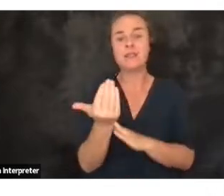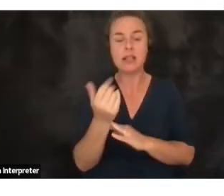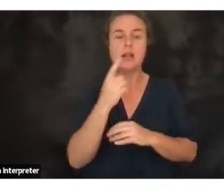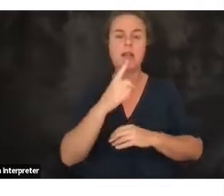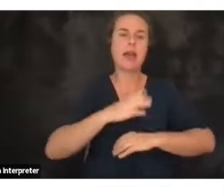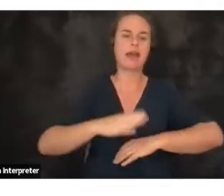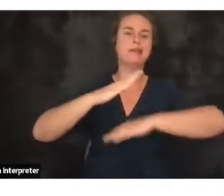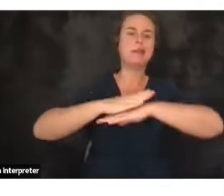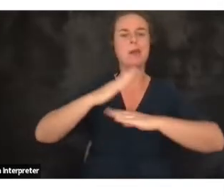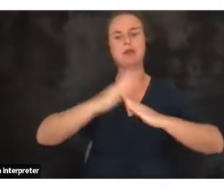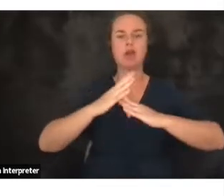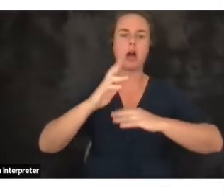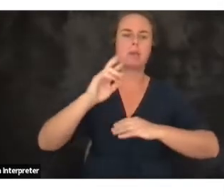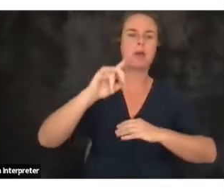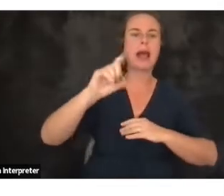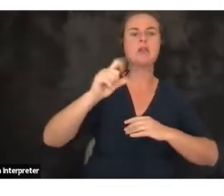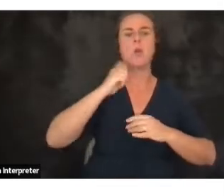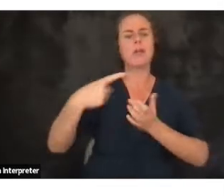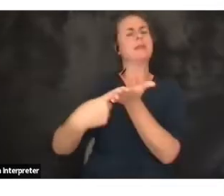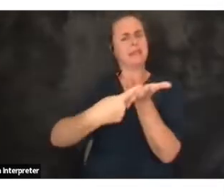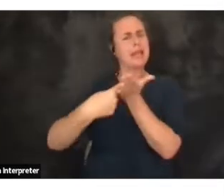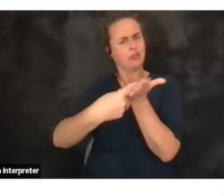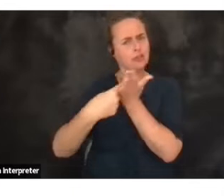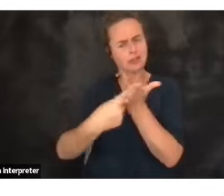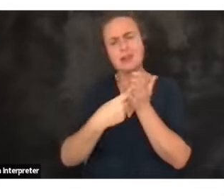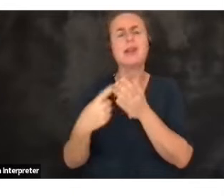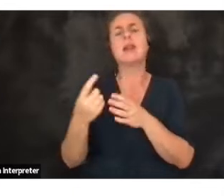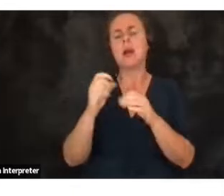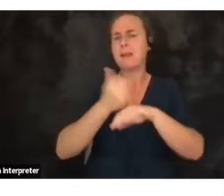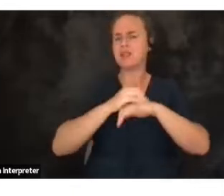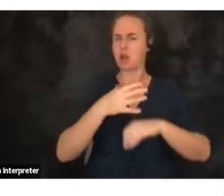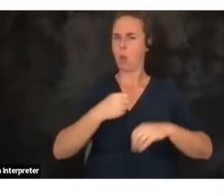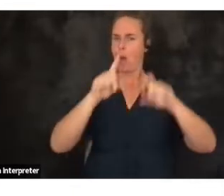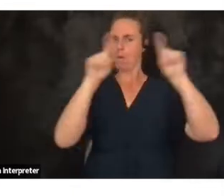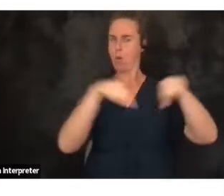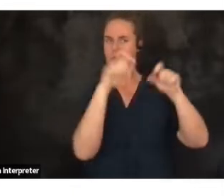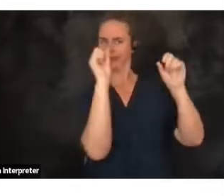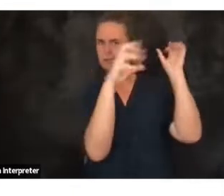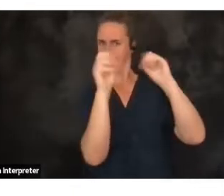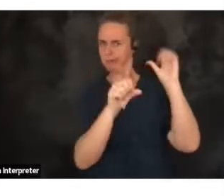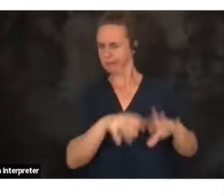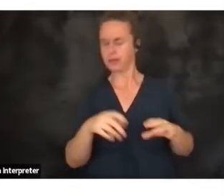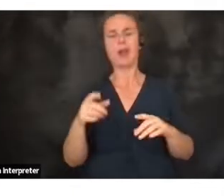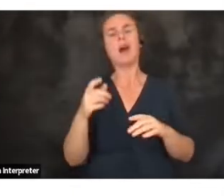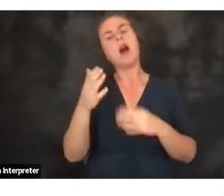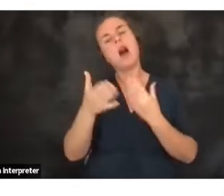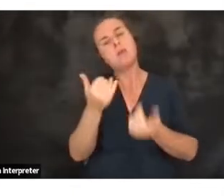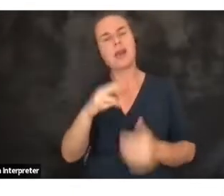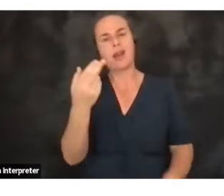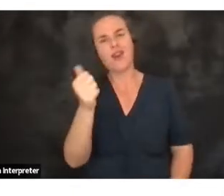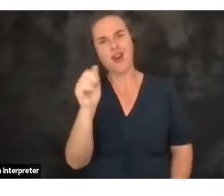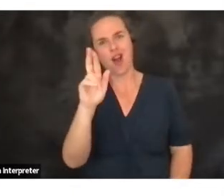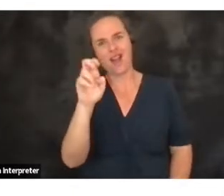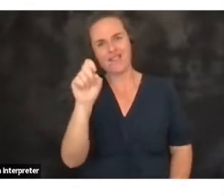discussion-based whiteboard activity, a little bit like a harvest cafe. So several different group discussions that you'll get to visit at